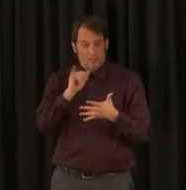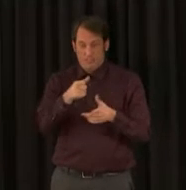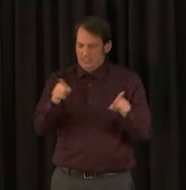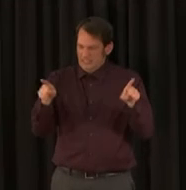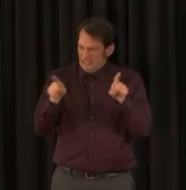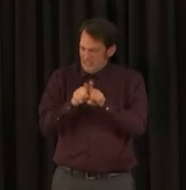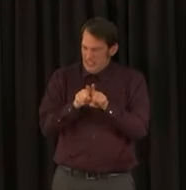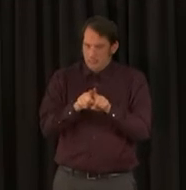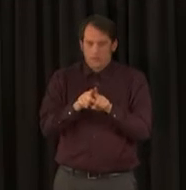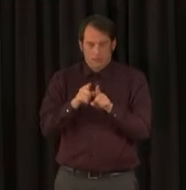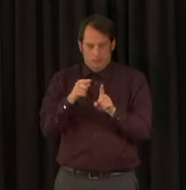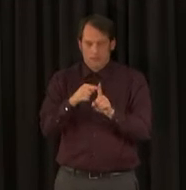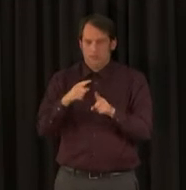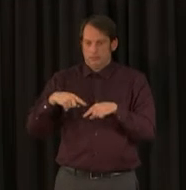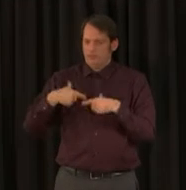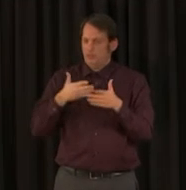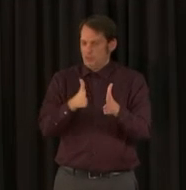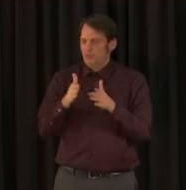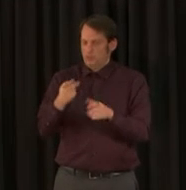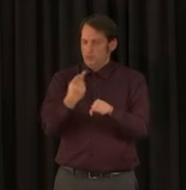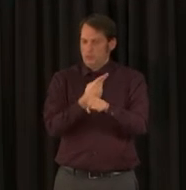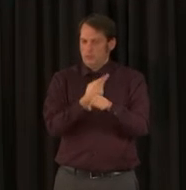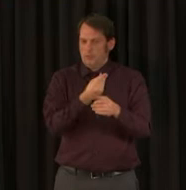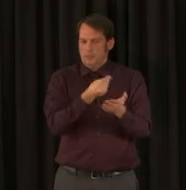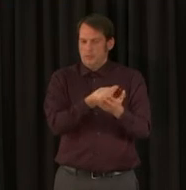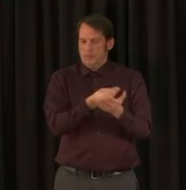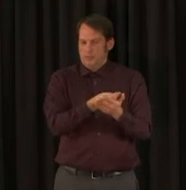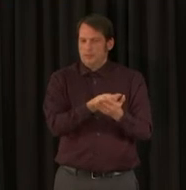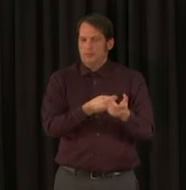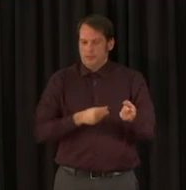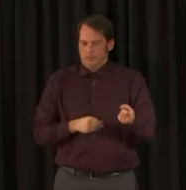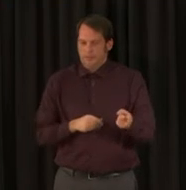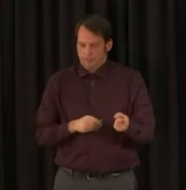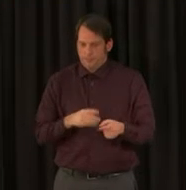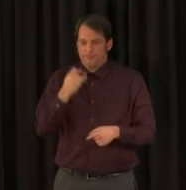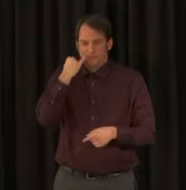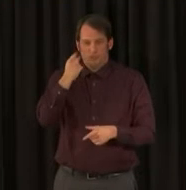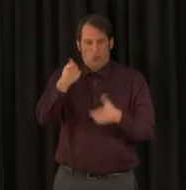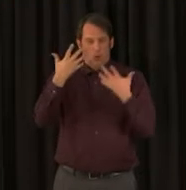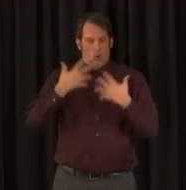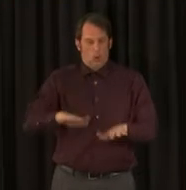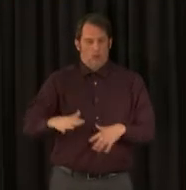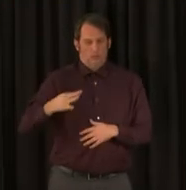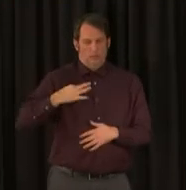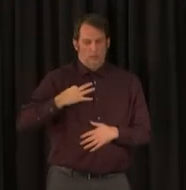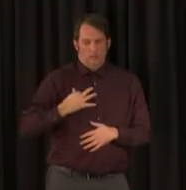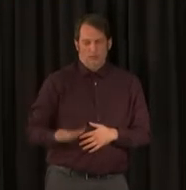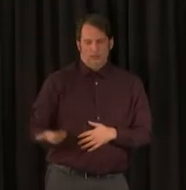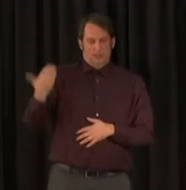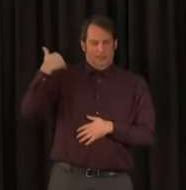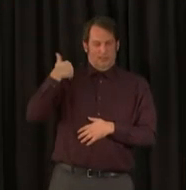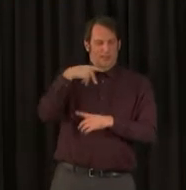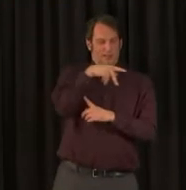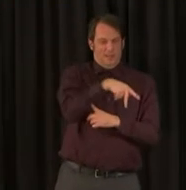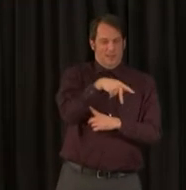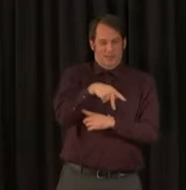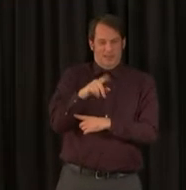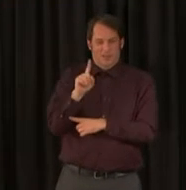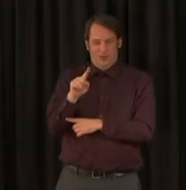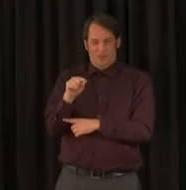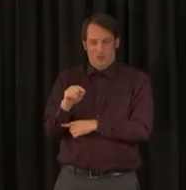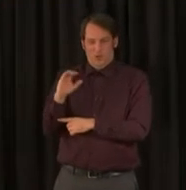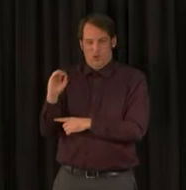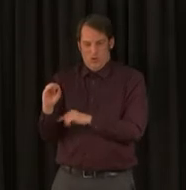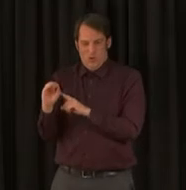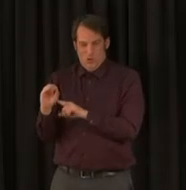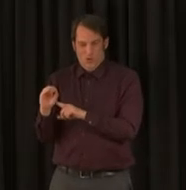money under this legislation. Now, if you've already applied for PPP 1.0, then you cannot